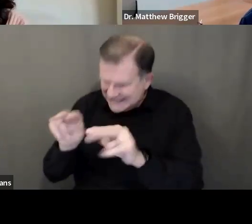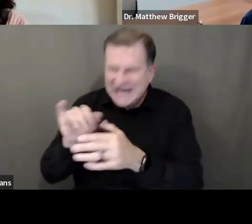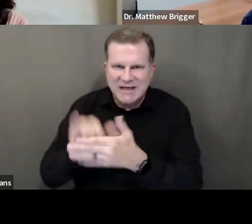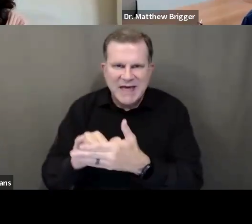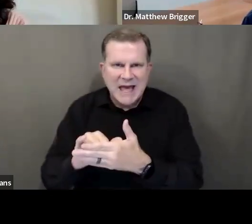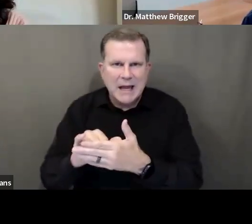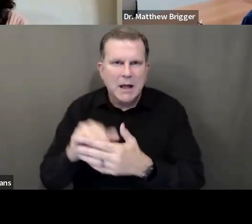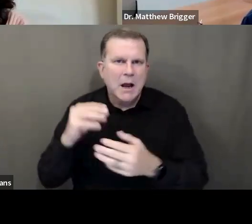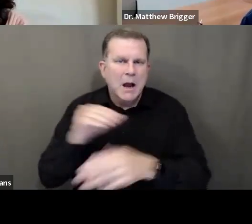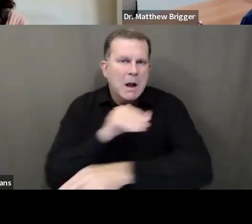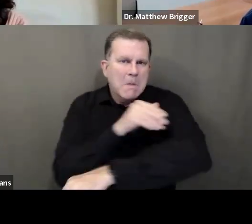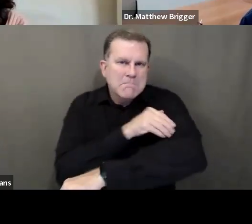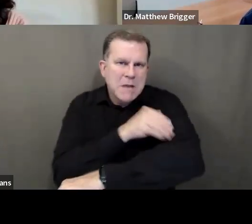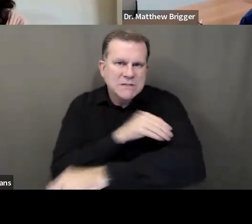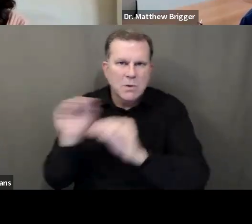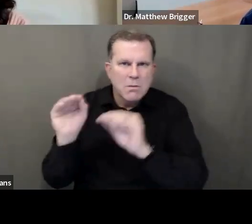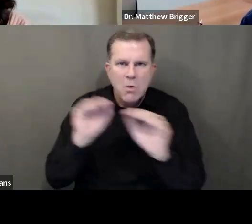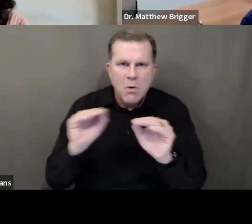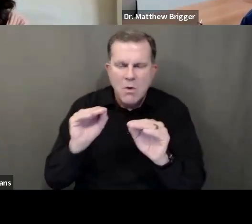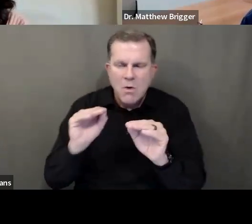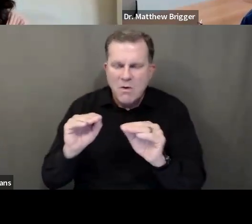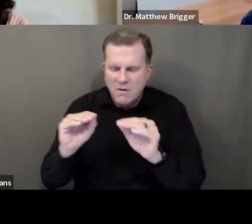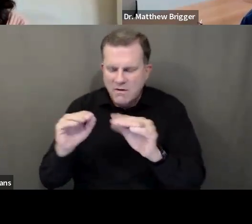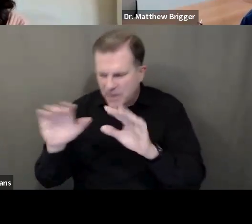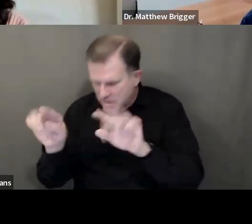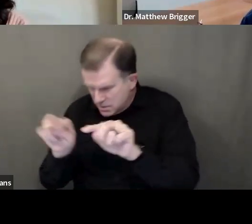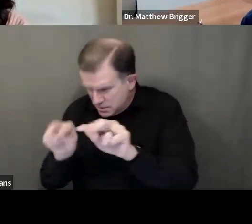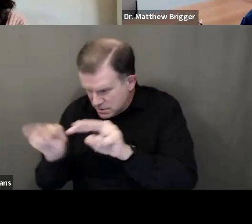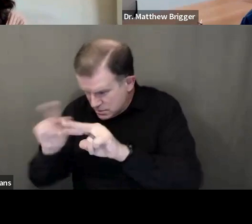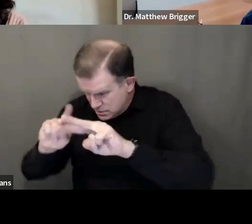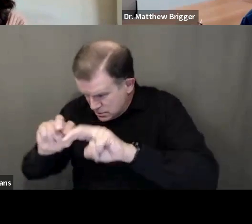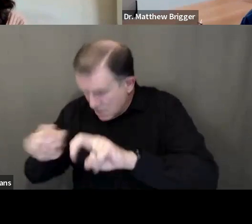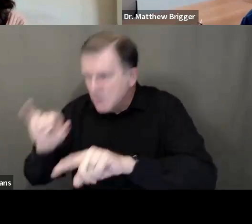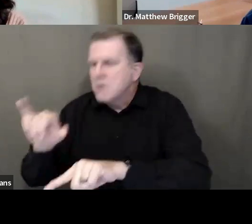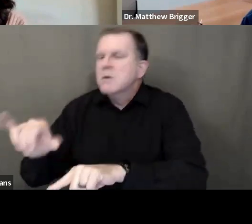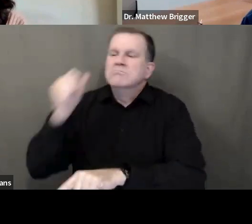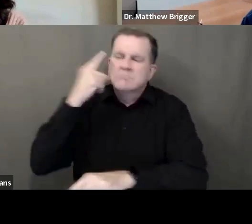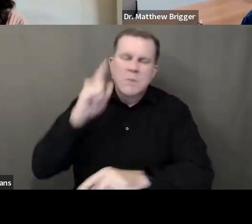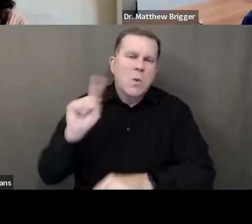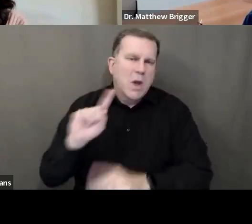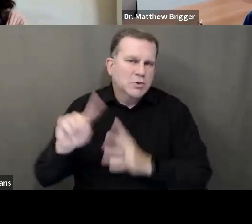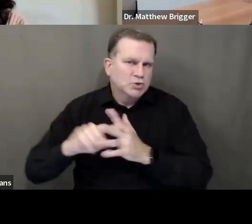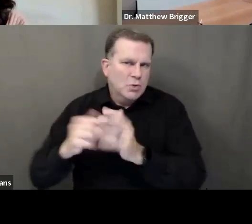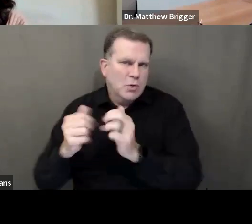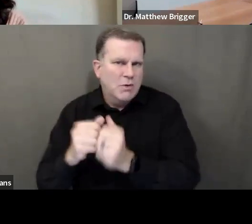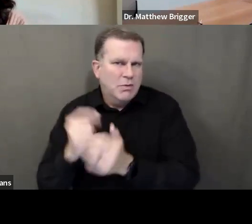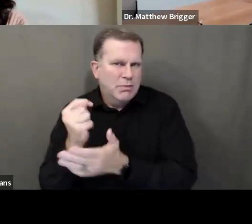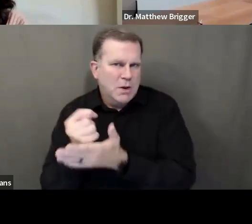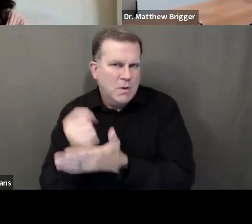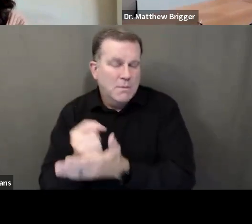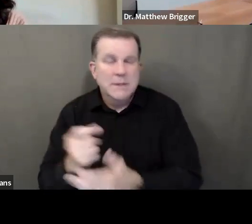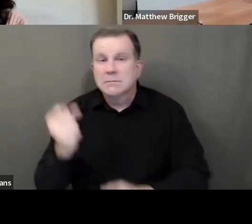know, this is what you're doing. This is where we can start in therapy. And even without